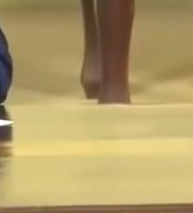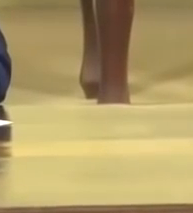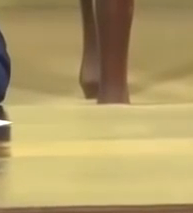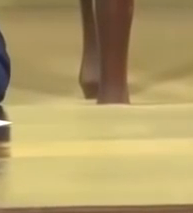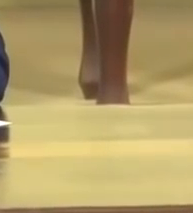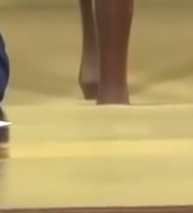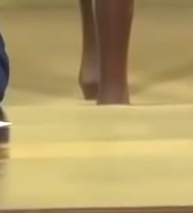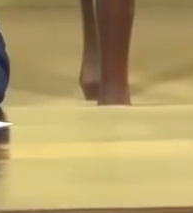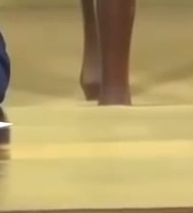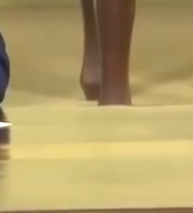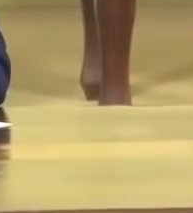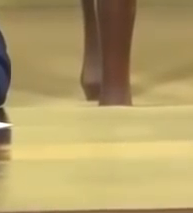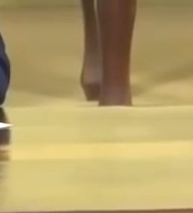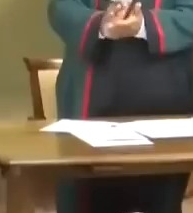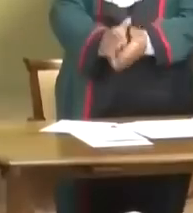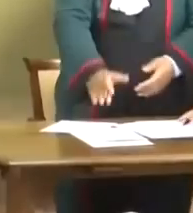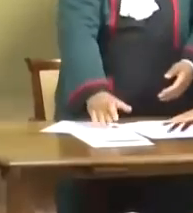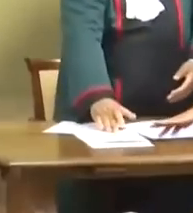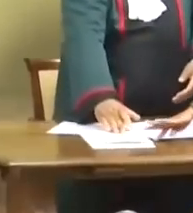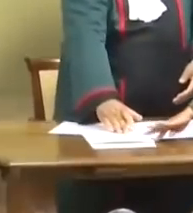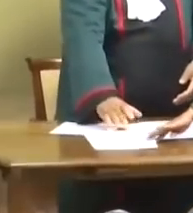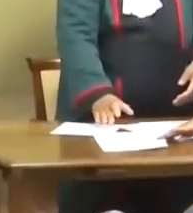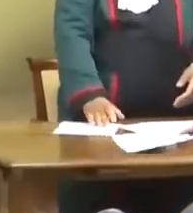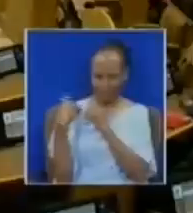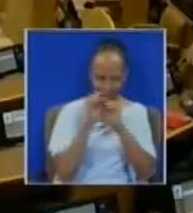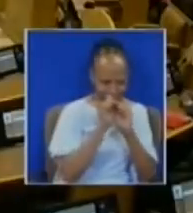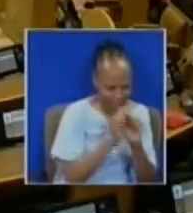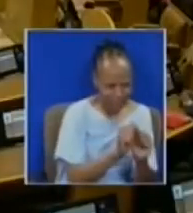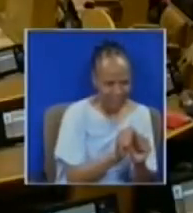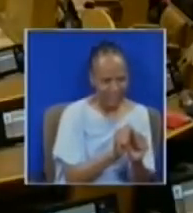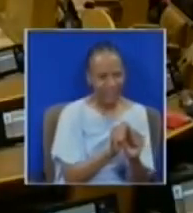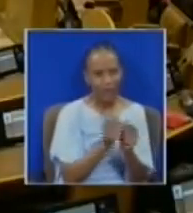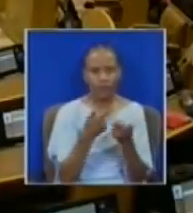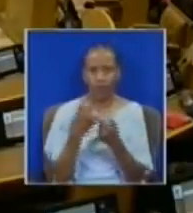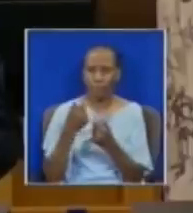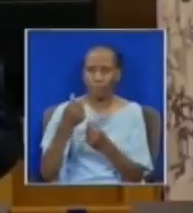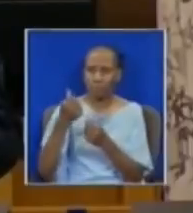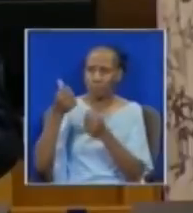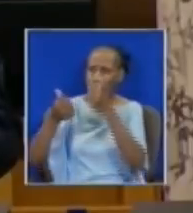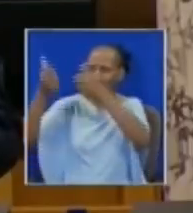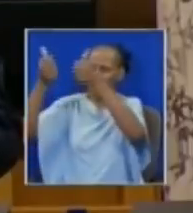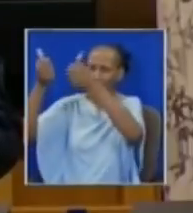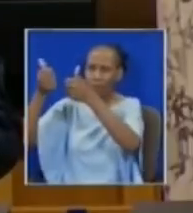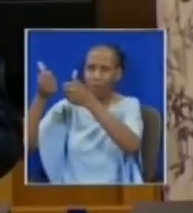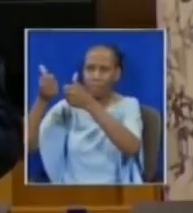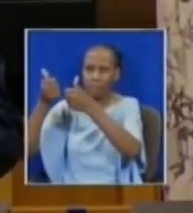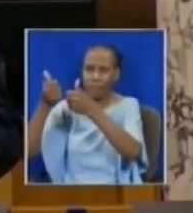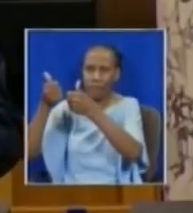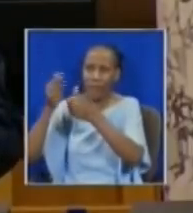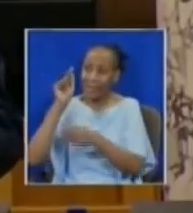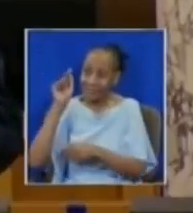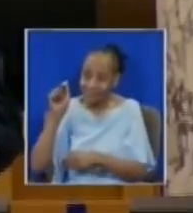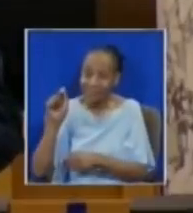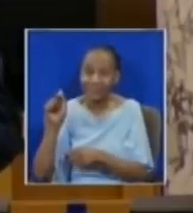that we can hold them to account, but that South Africa gets the answers to the questions that they need. So yeah. It's a radical